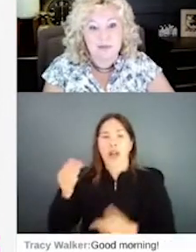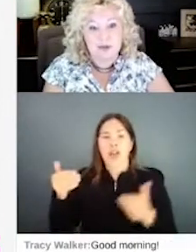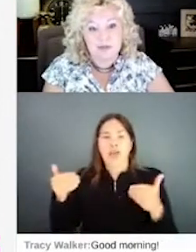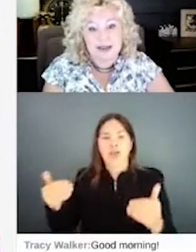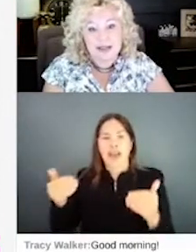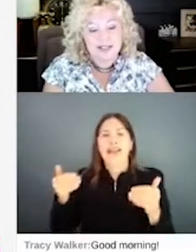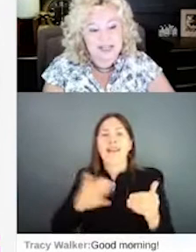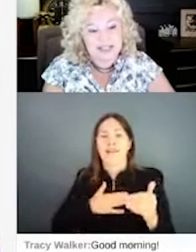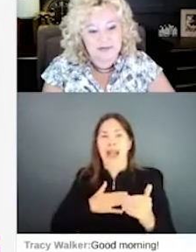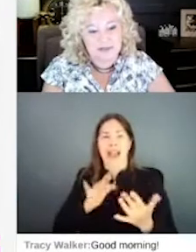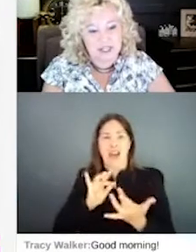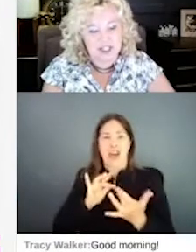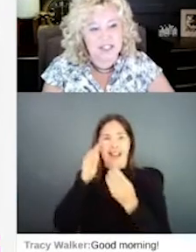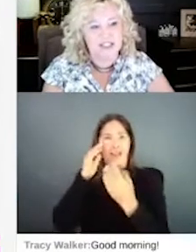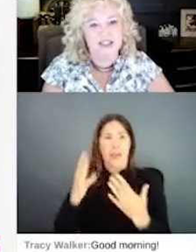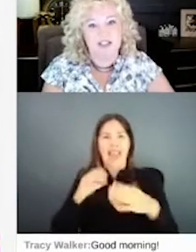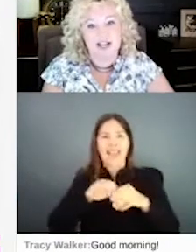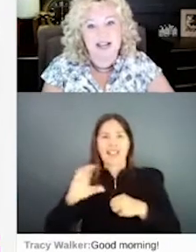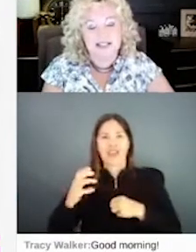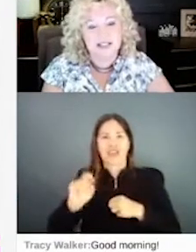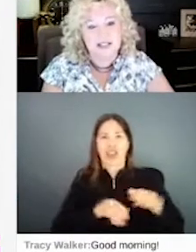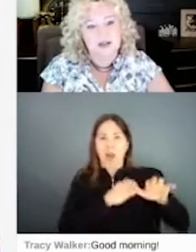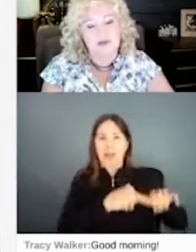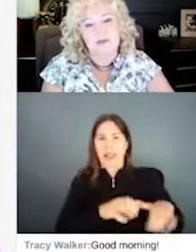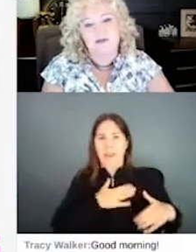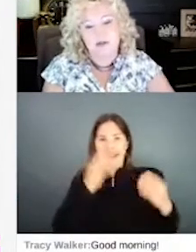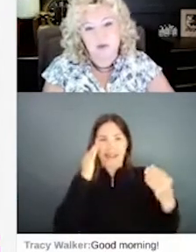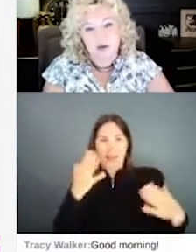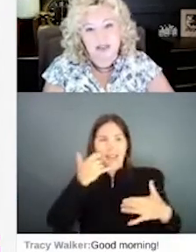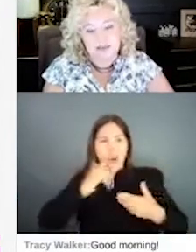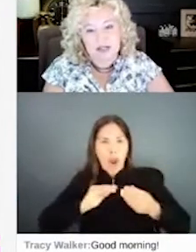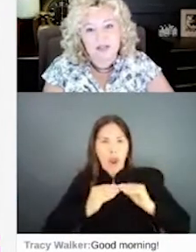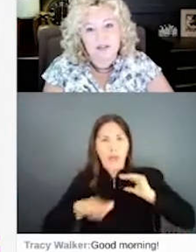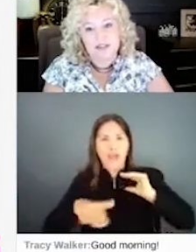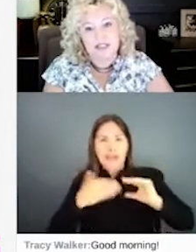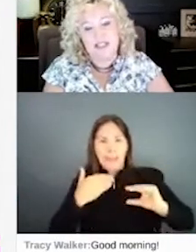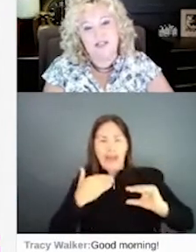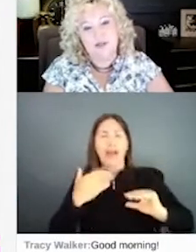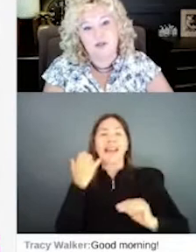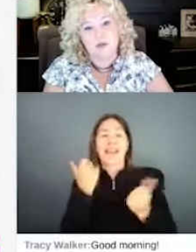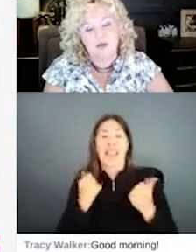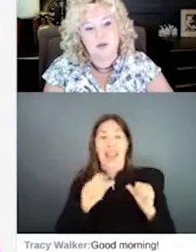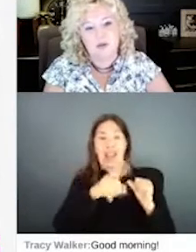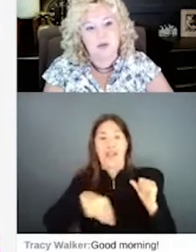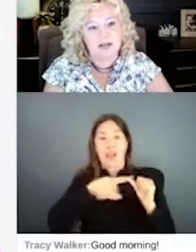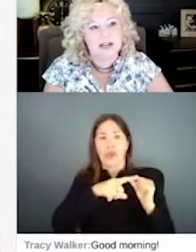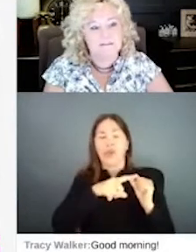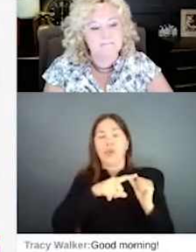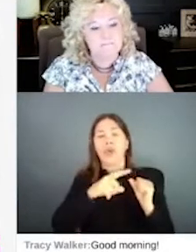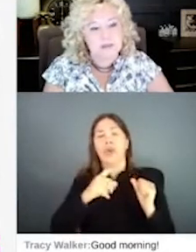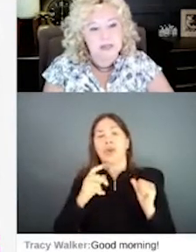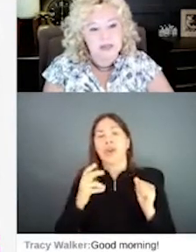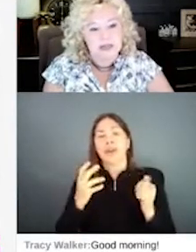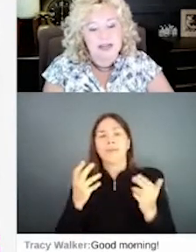my contact information into the chat with my phone number and email. If there's any of you who